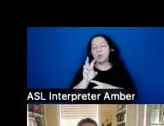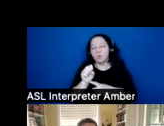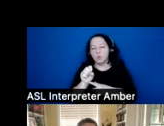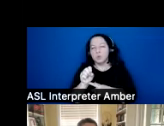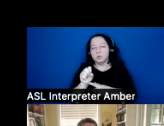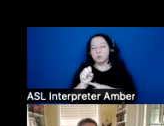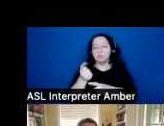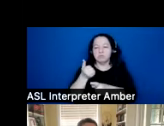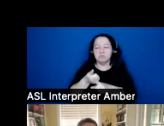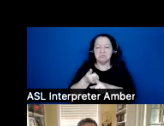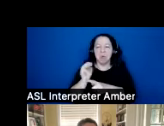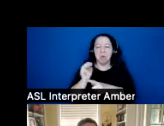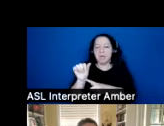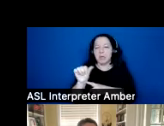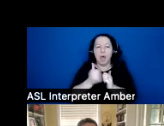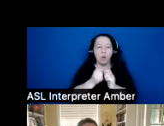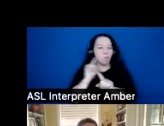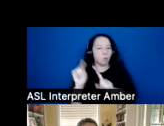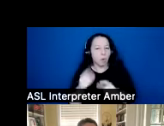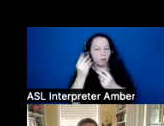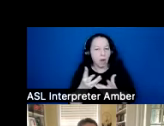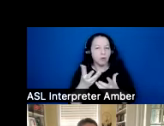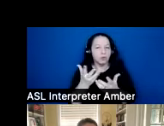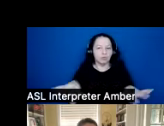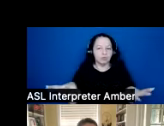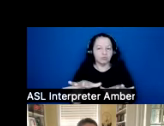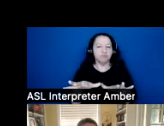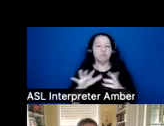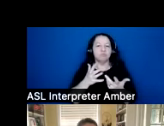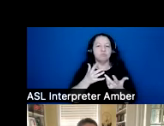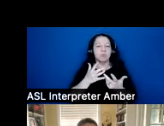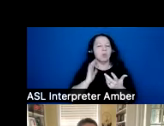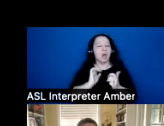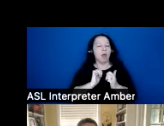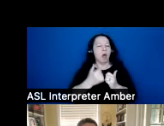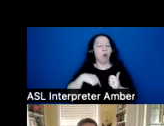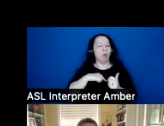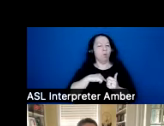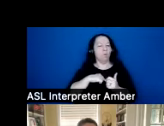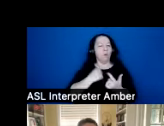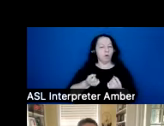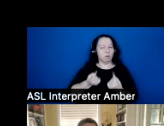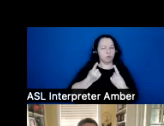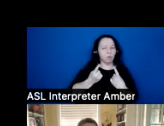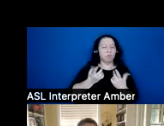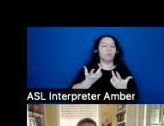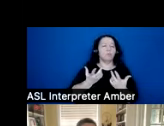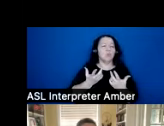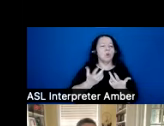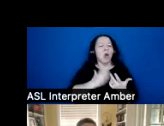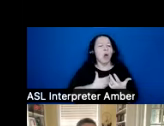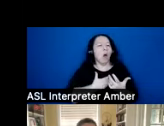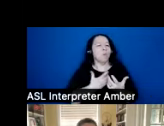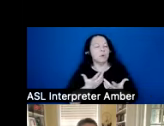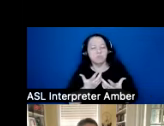reports information and how we consume that. So our interpretation of social change,